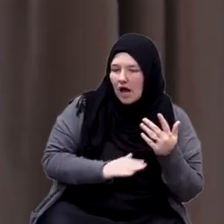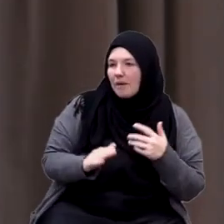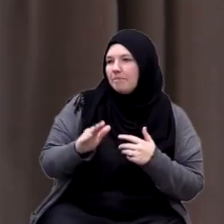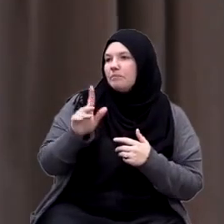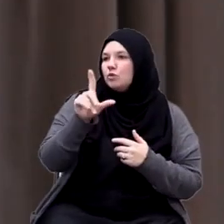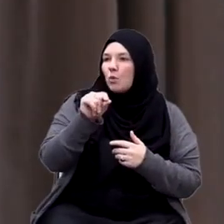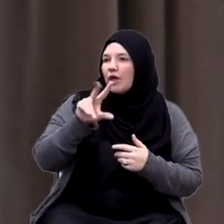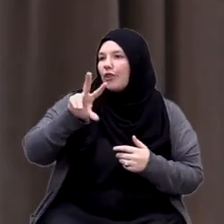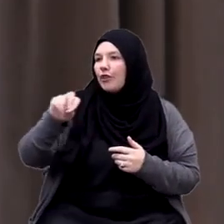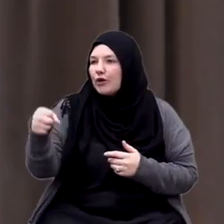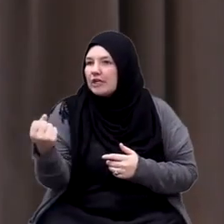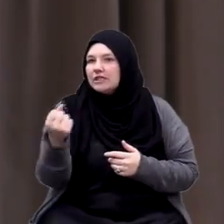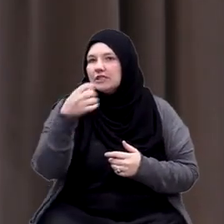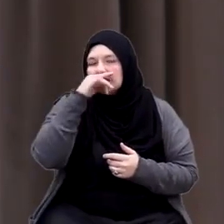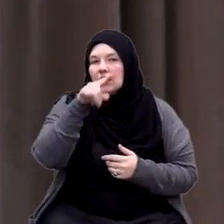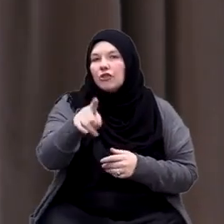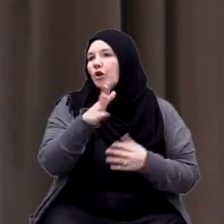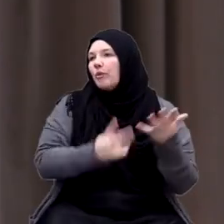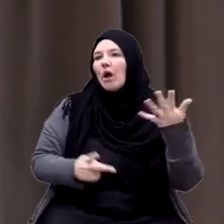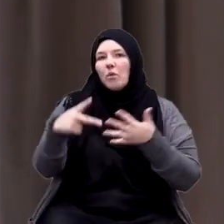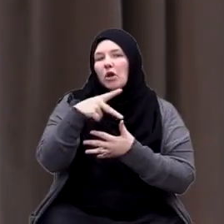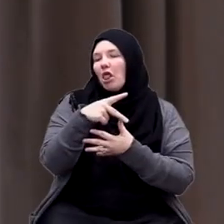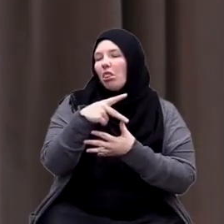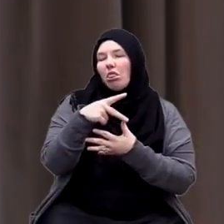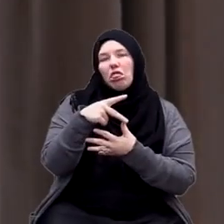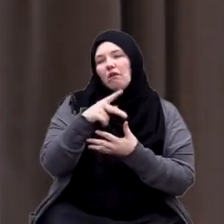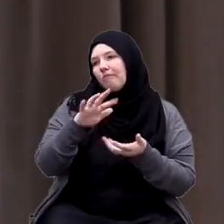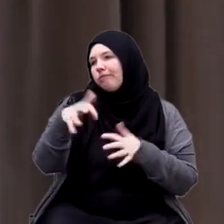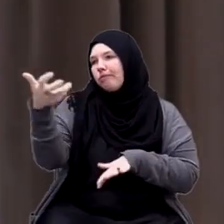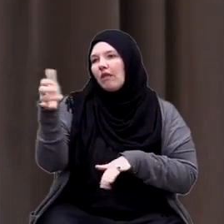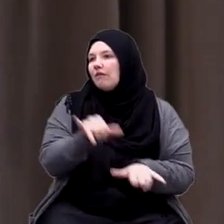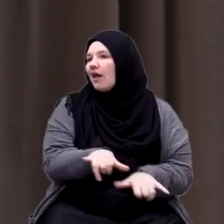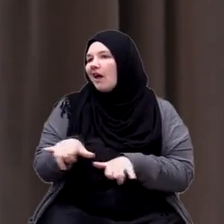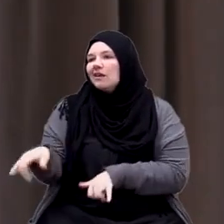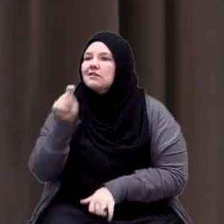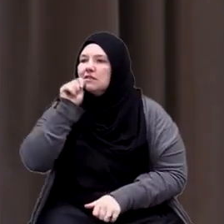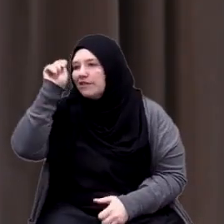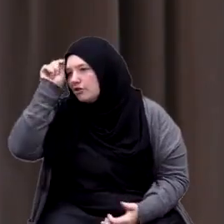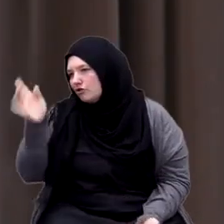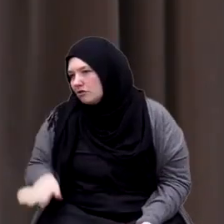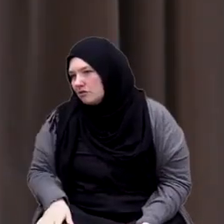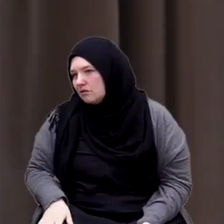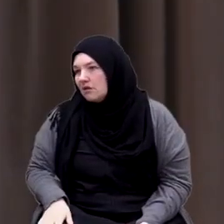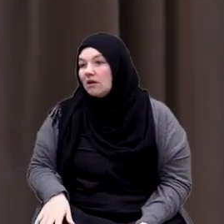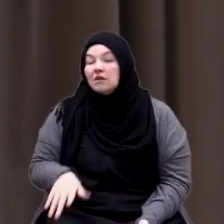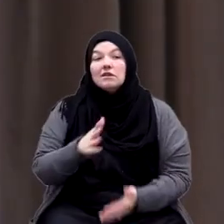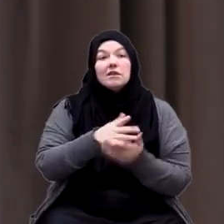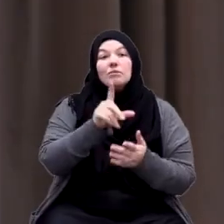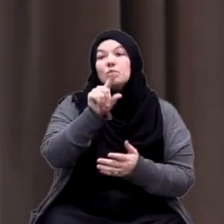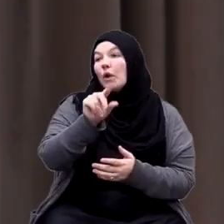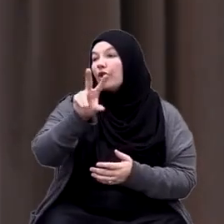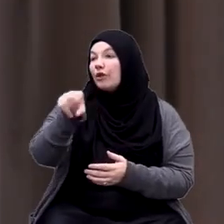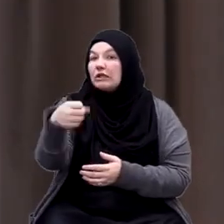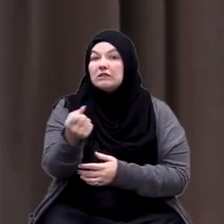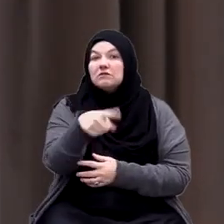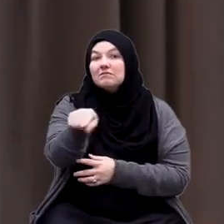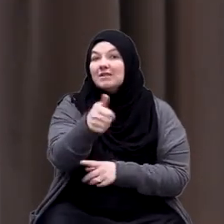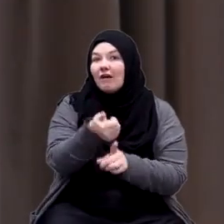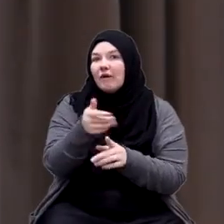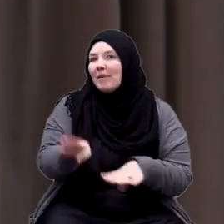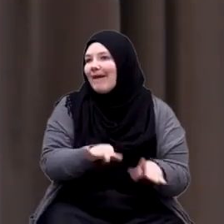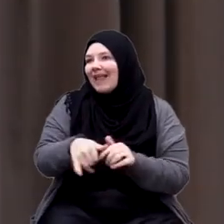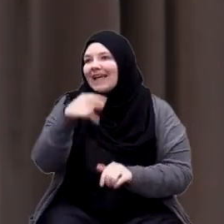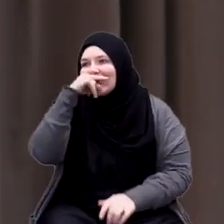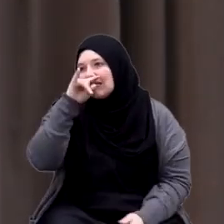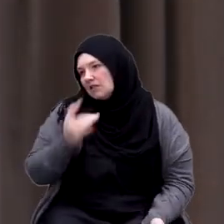Their priorities are like children. The way they behave is like children.